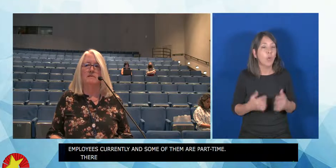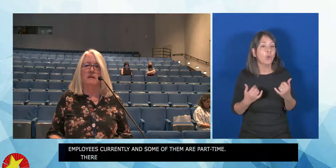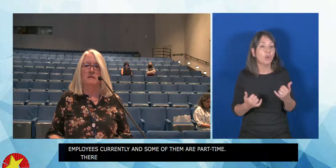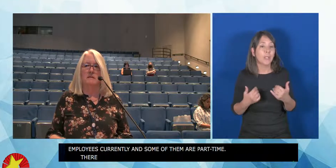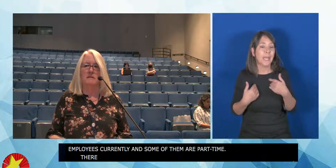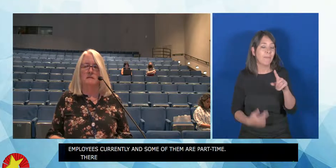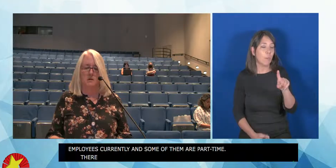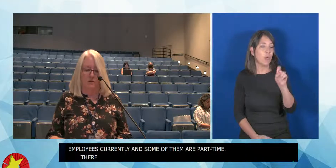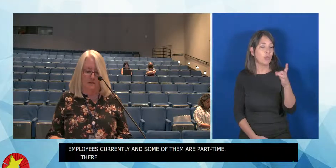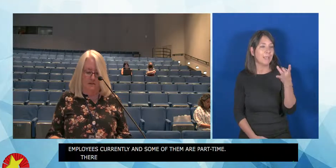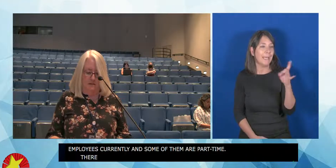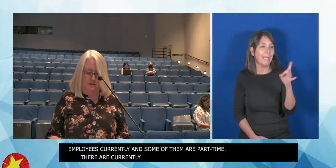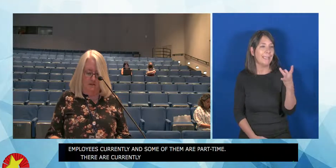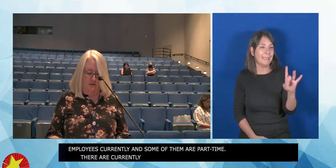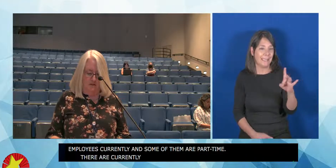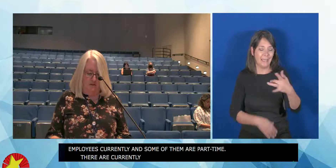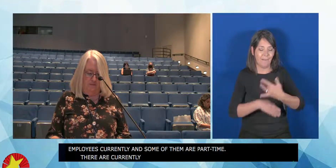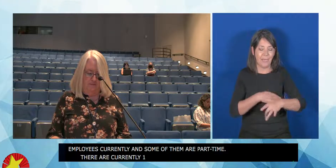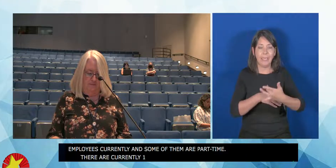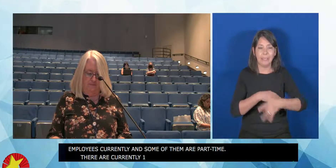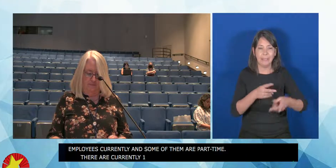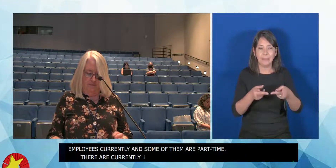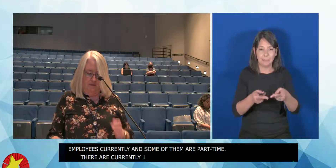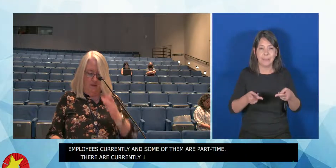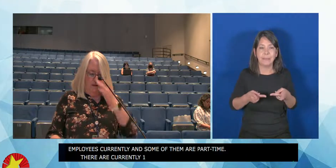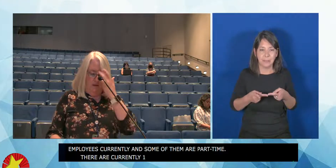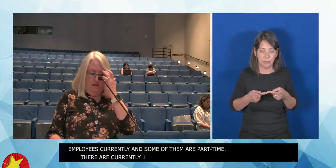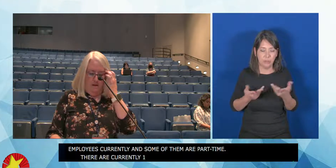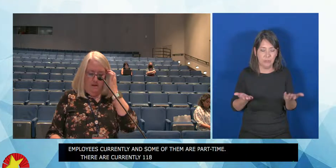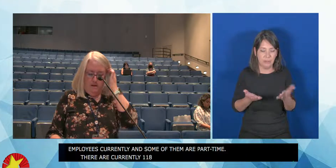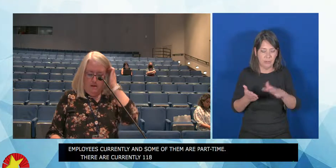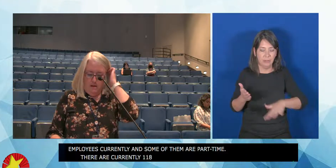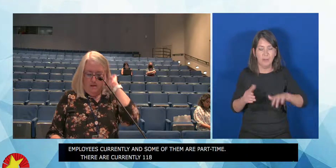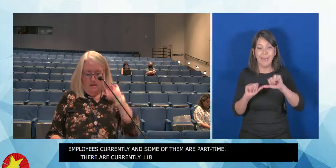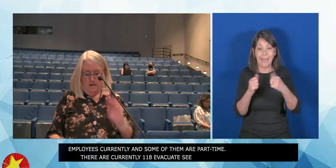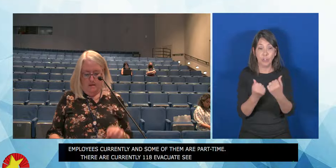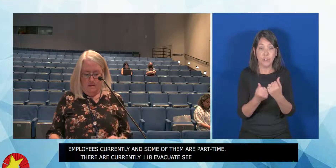118 vacancies across the agency.